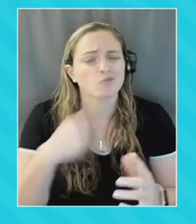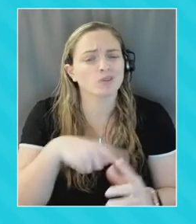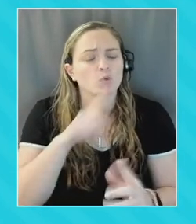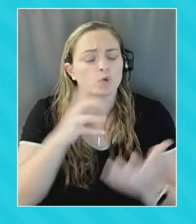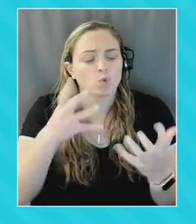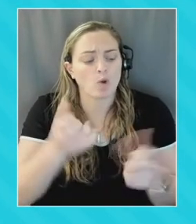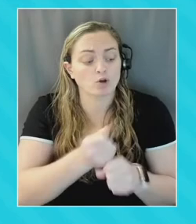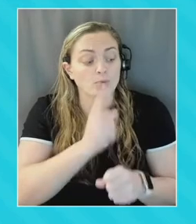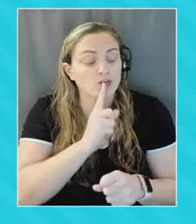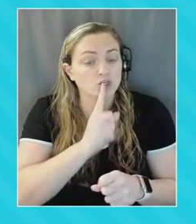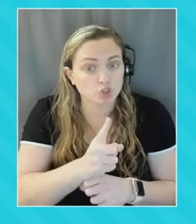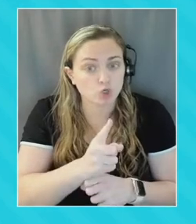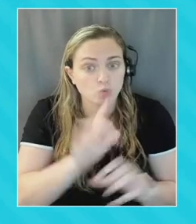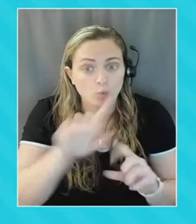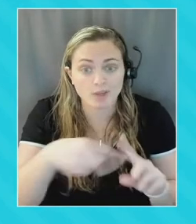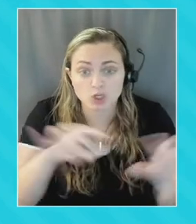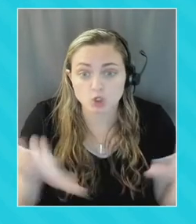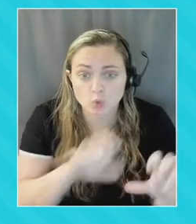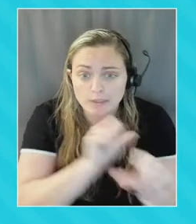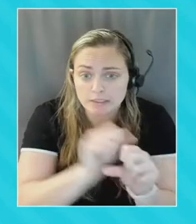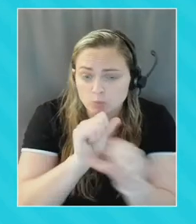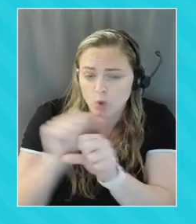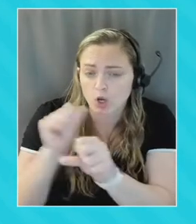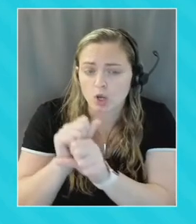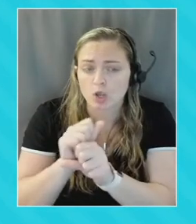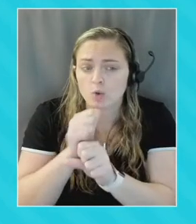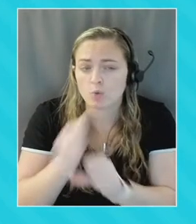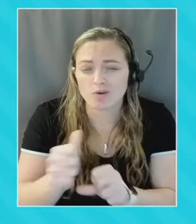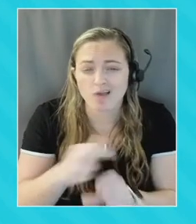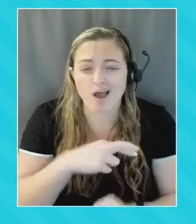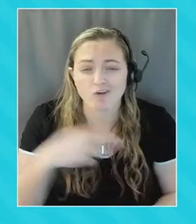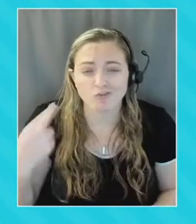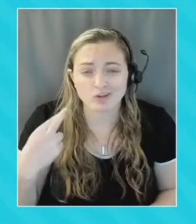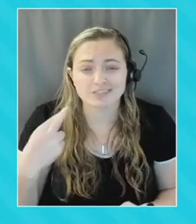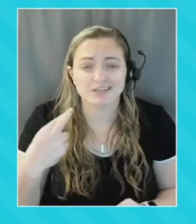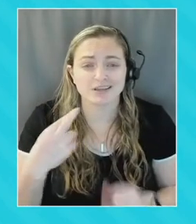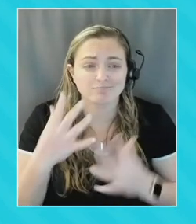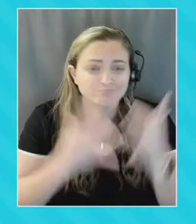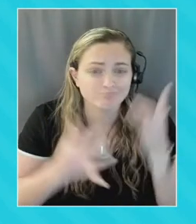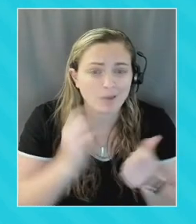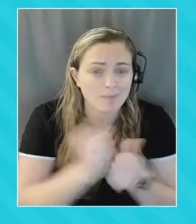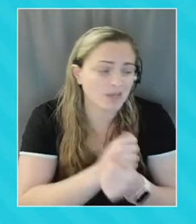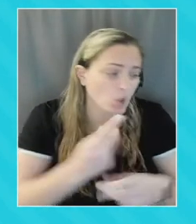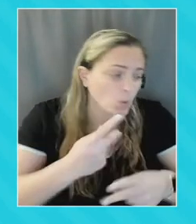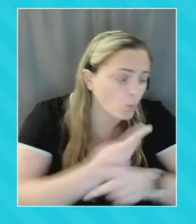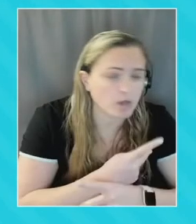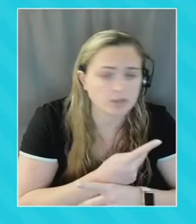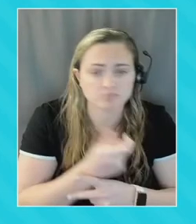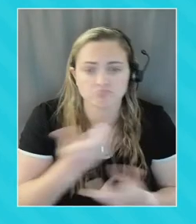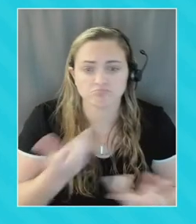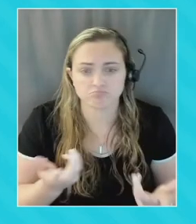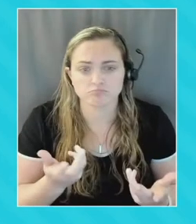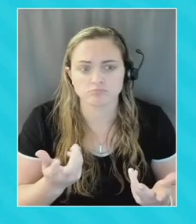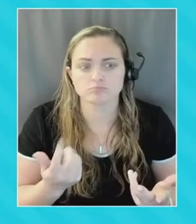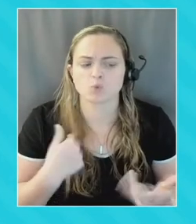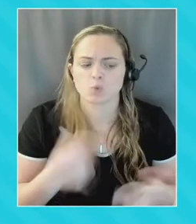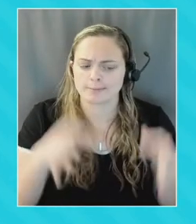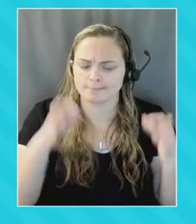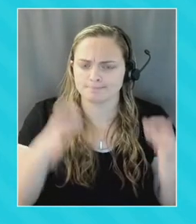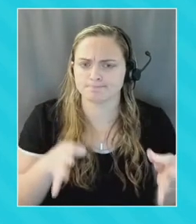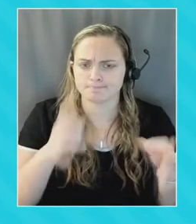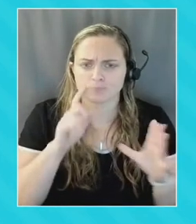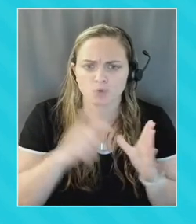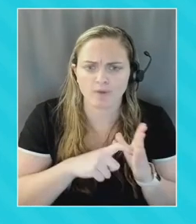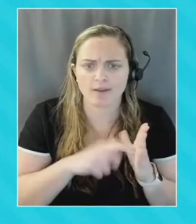ensure that in doing this great work, we are not worsening disparities. We are not worsening inequities. So we have made a decision to recognize the role